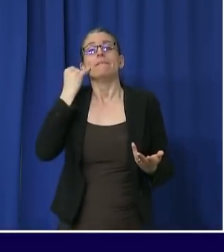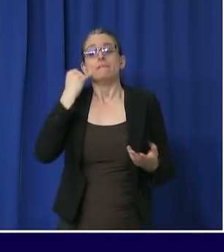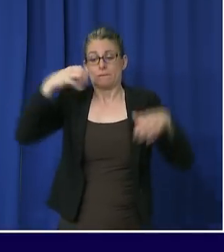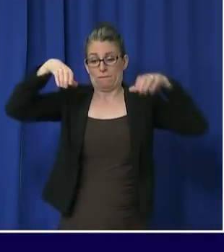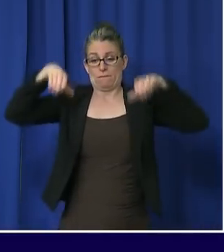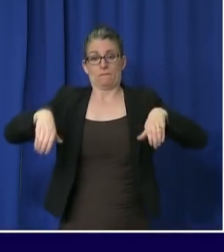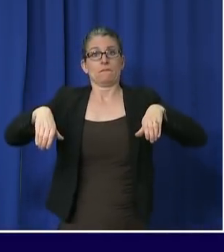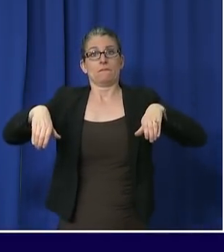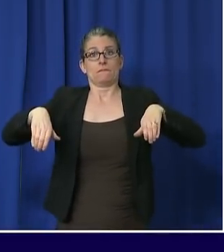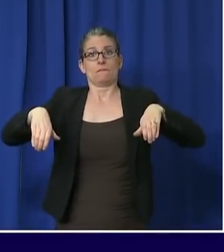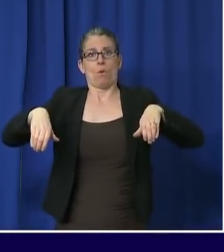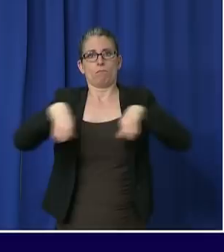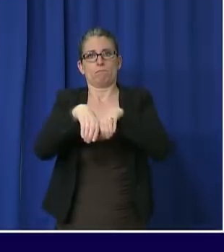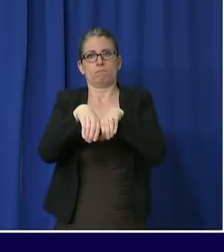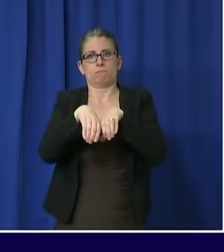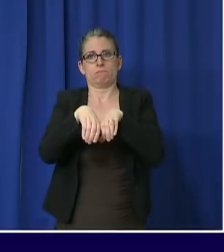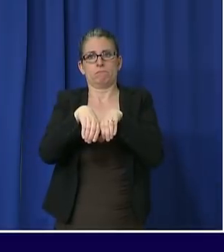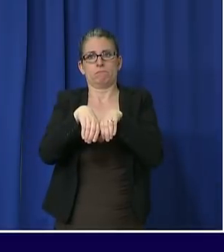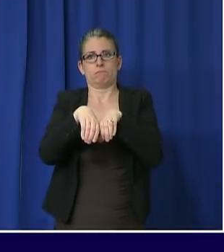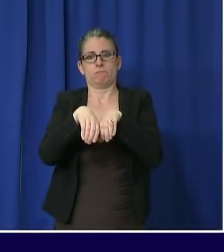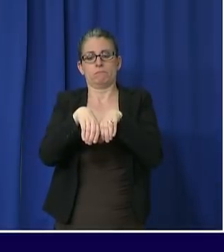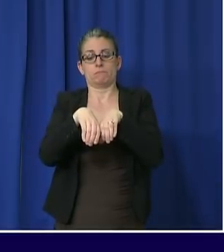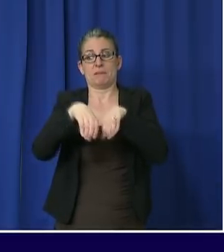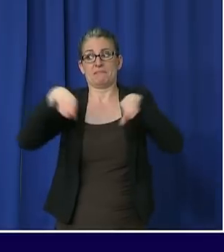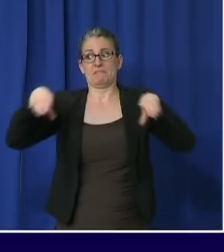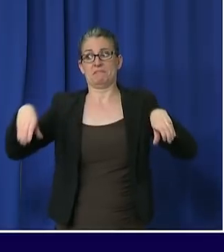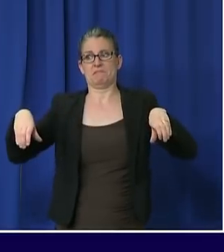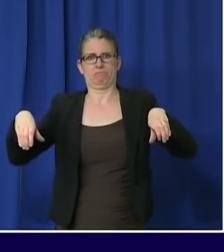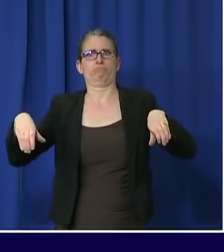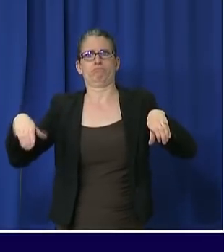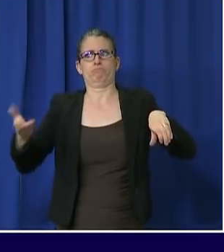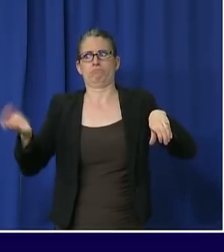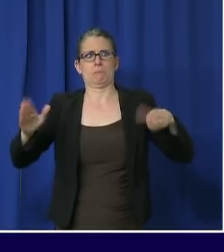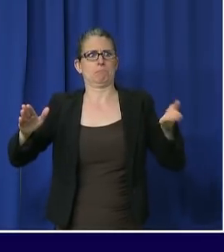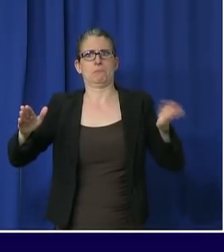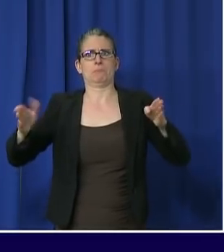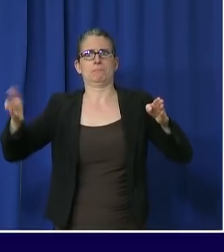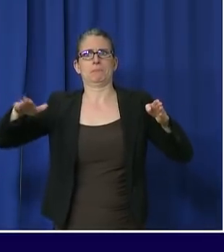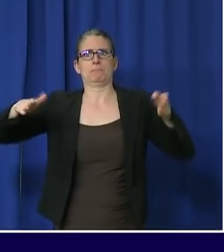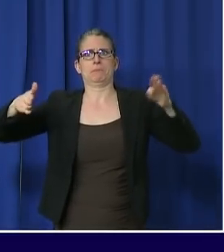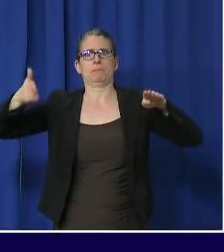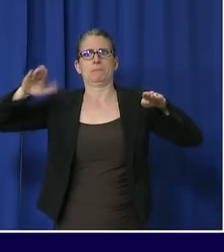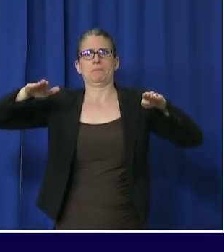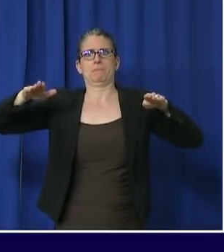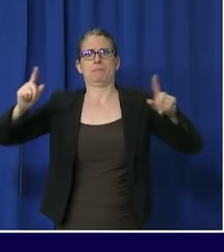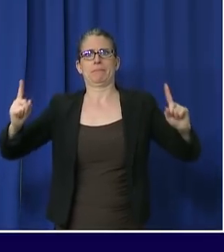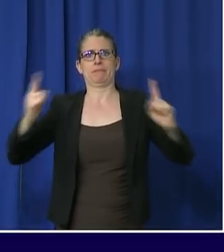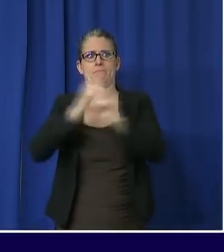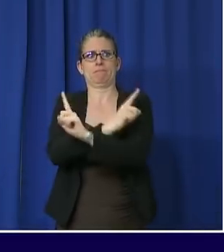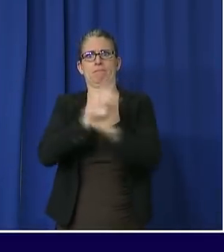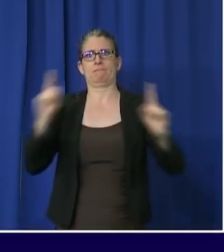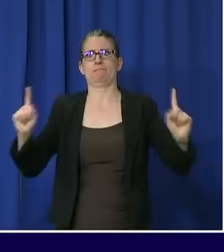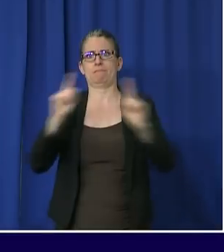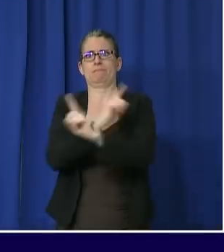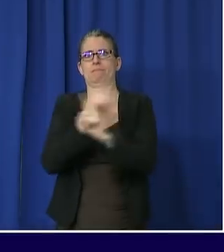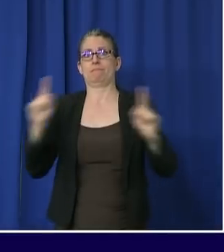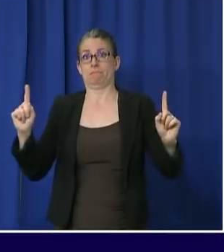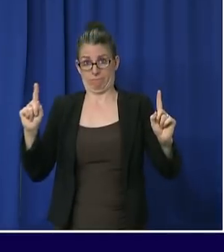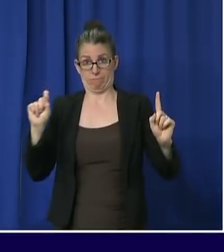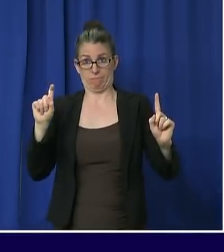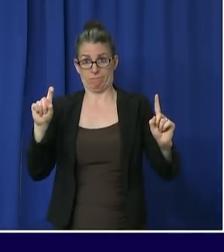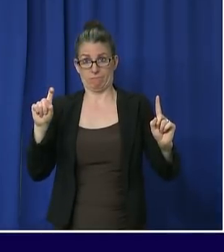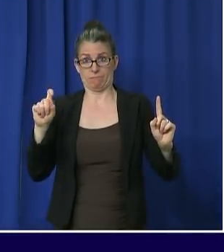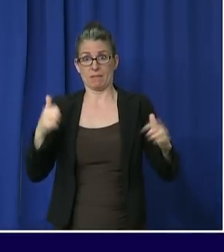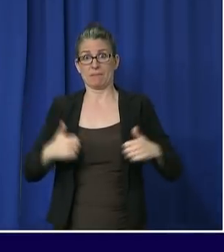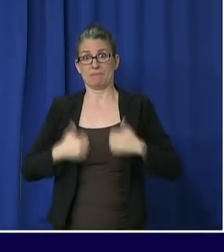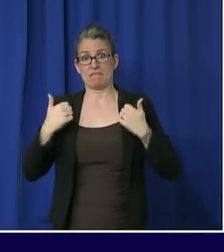simultaneously having a lot of cases is because they happen to share a lot of the staff and a lot of the residents go back and forth, that's